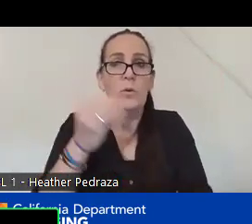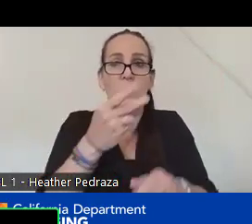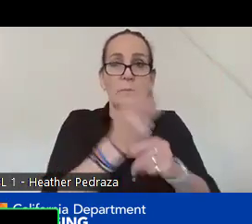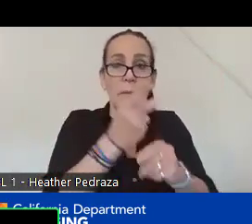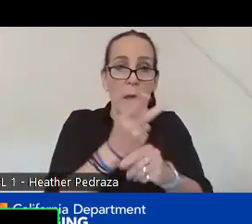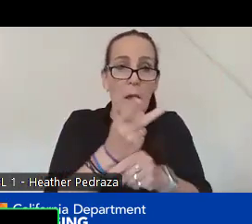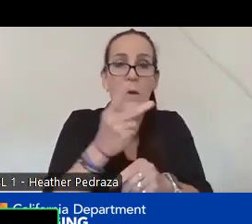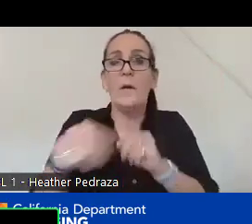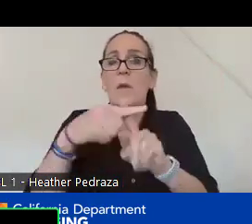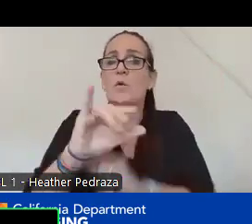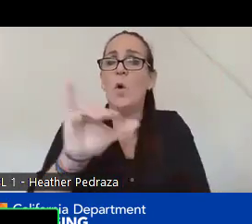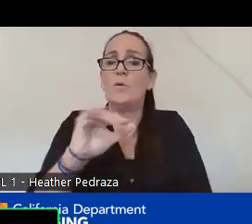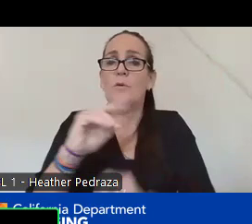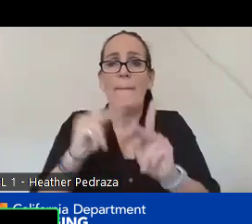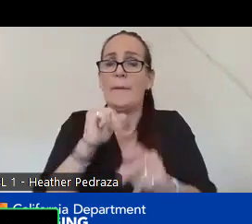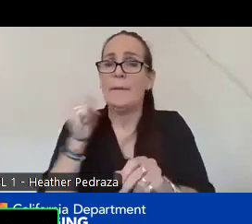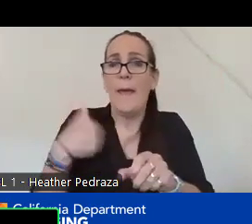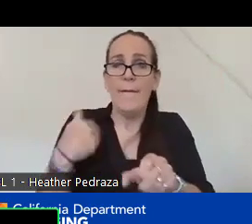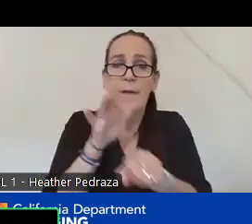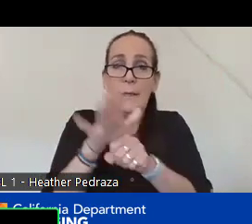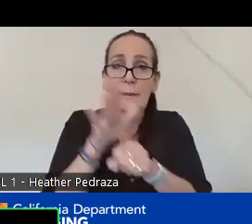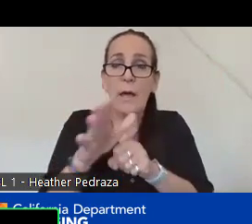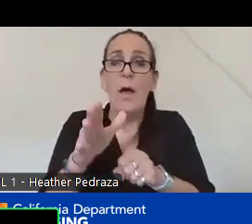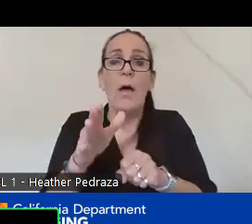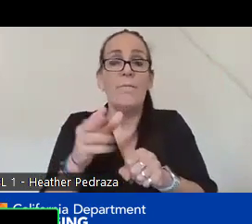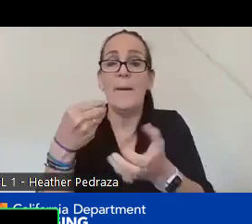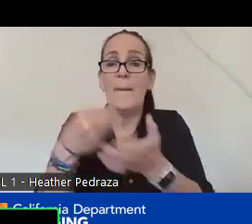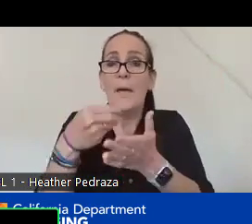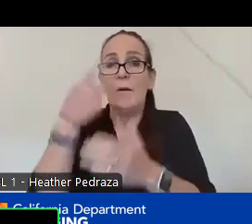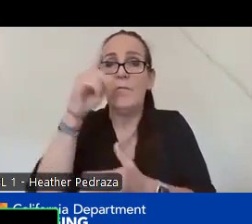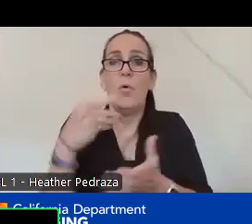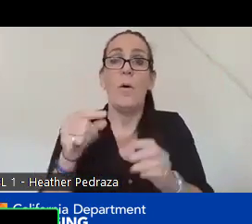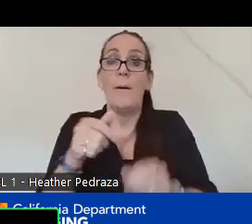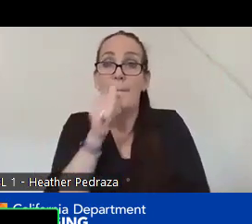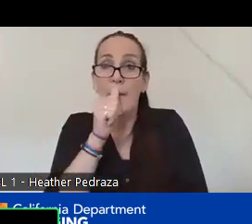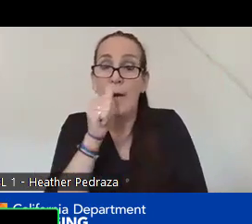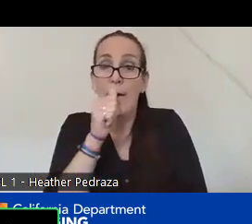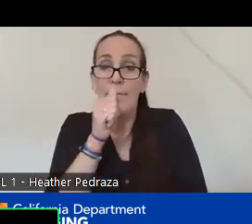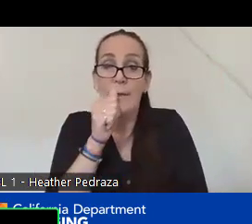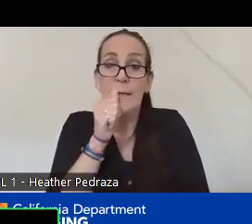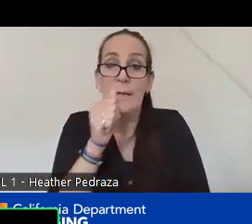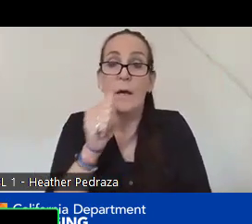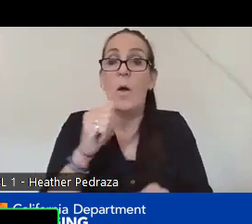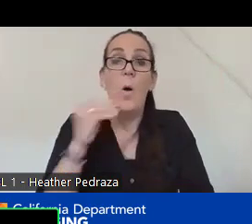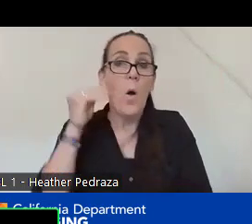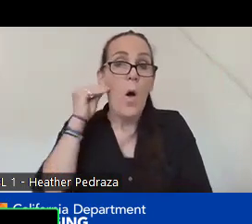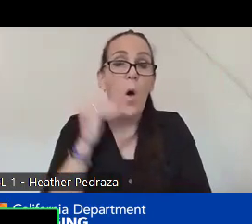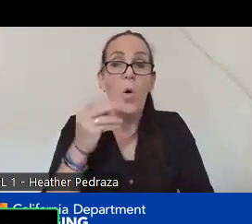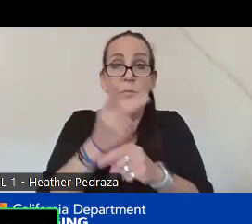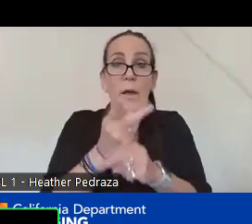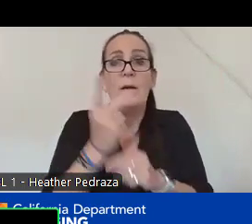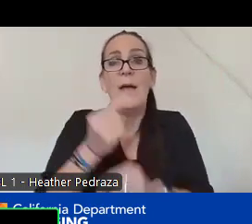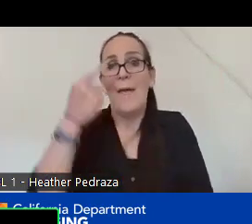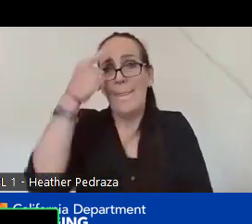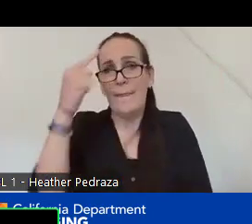do not have enough money for private home care. I think there needs to be a program for